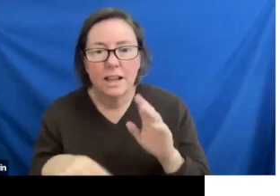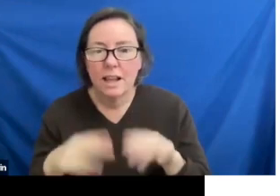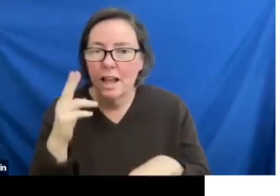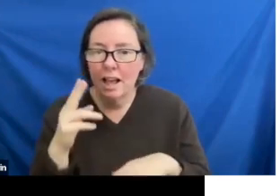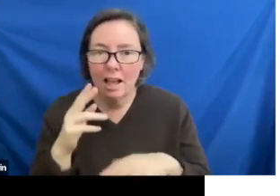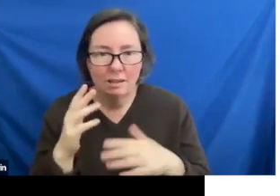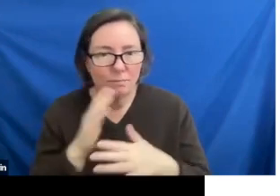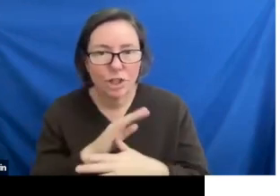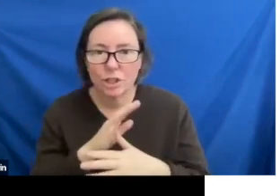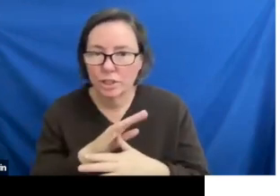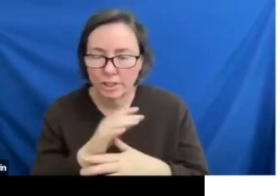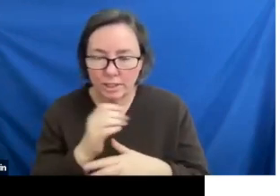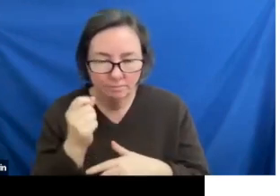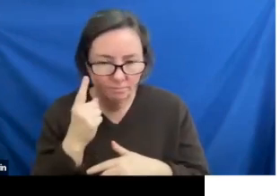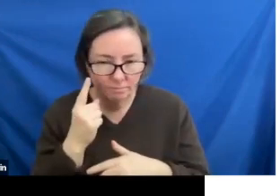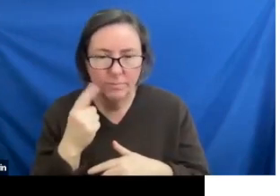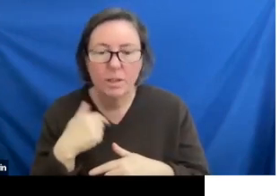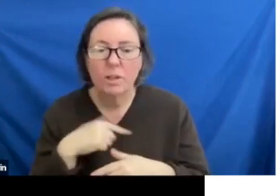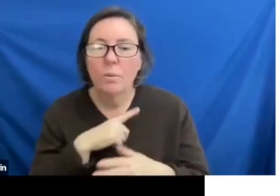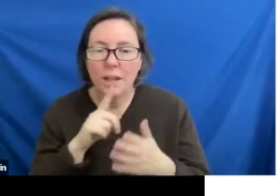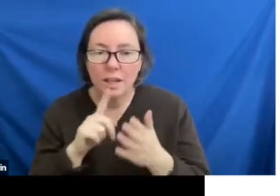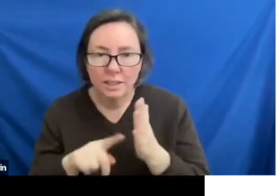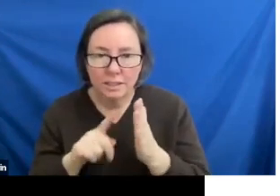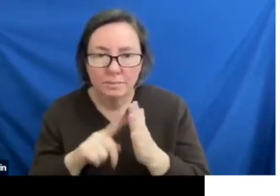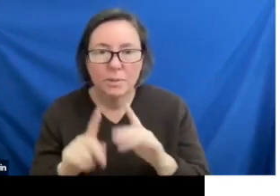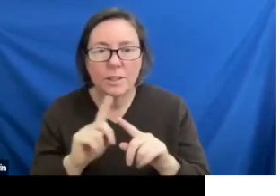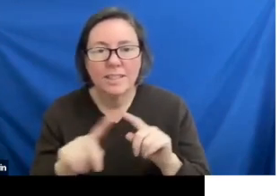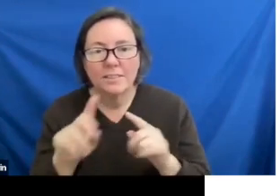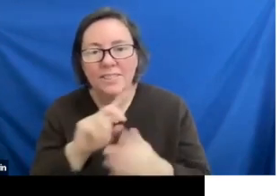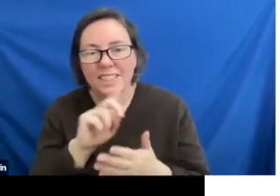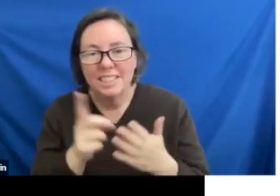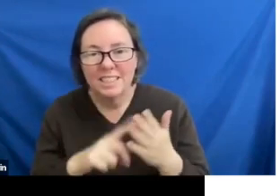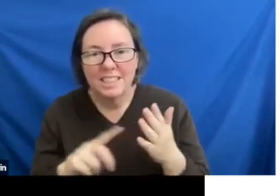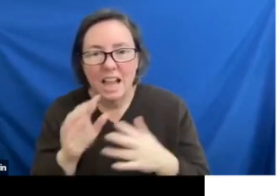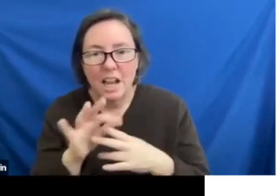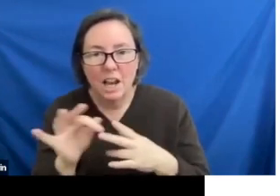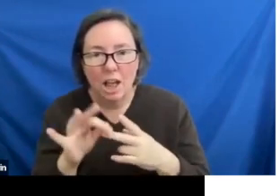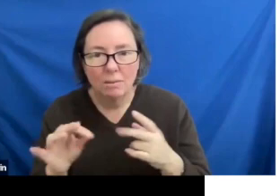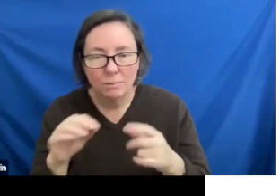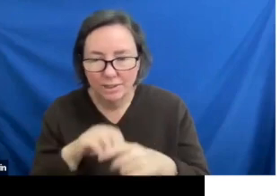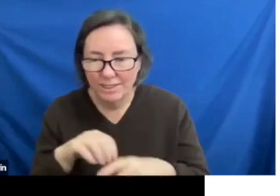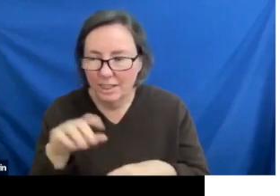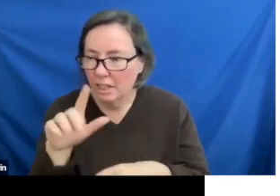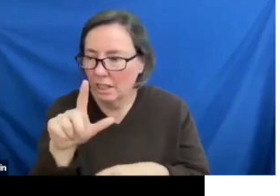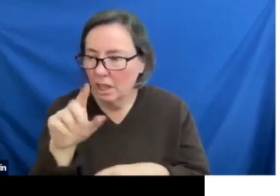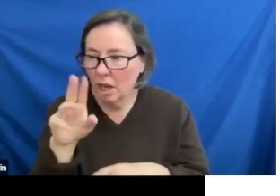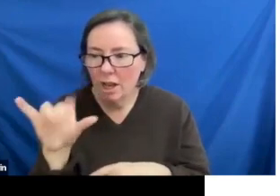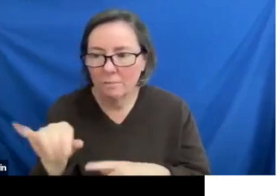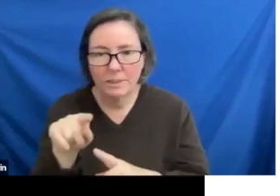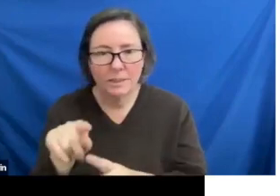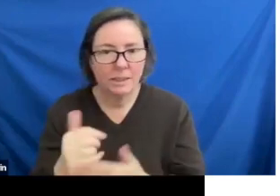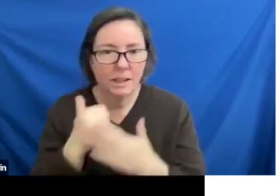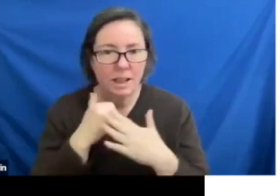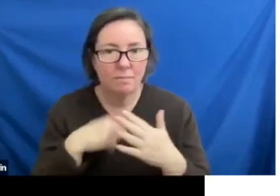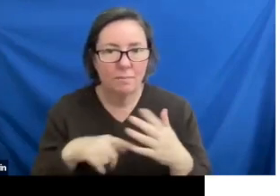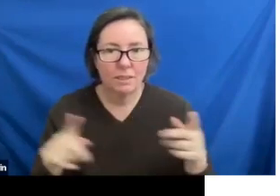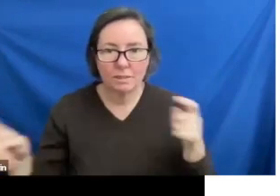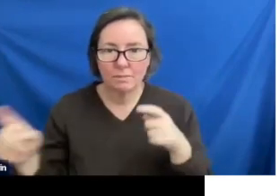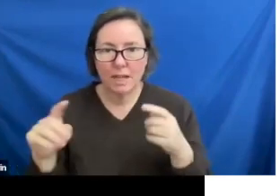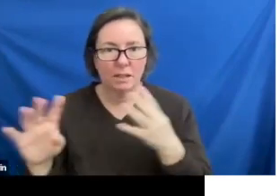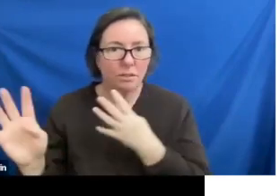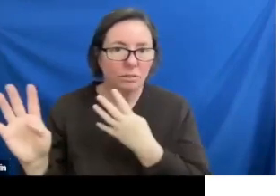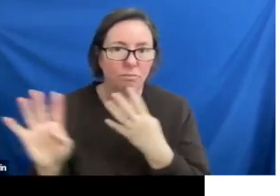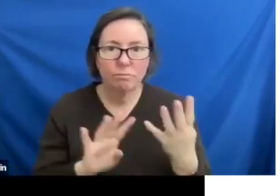We are exploring different design options in the lobby to help us better manage the visitors of the